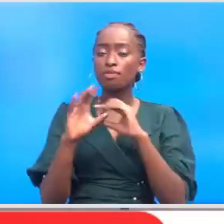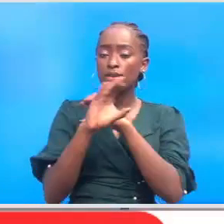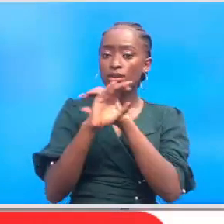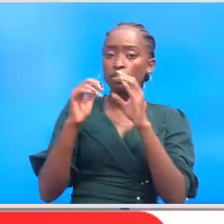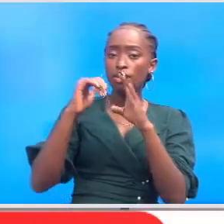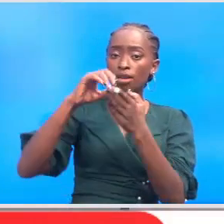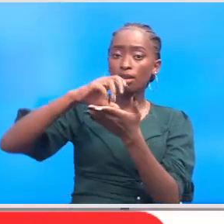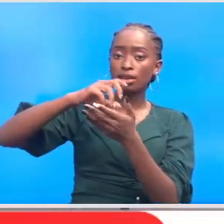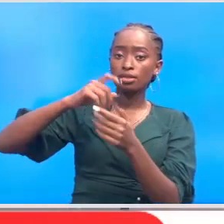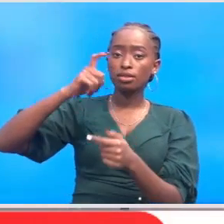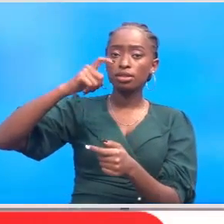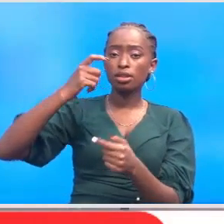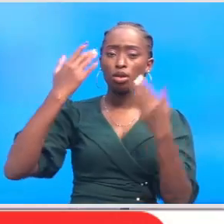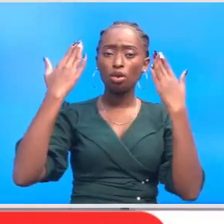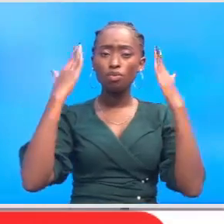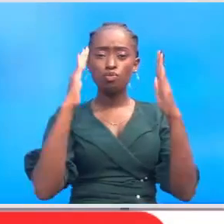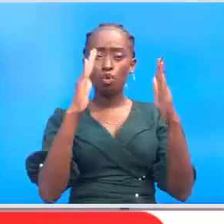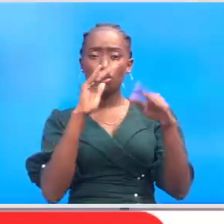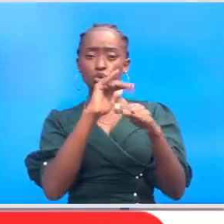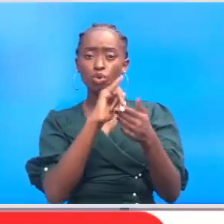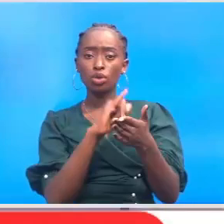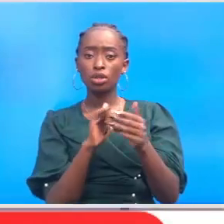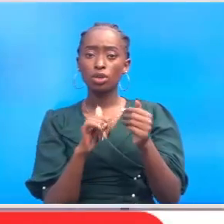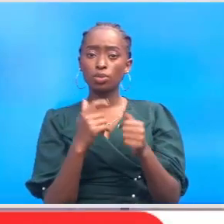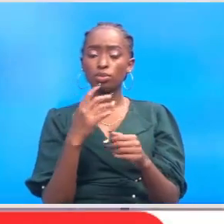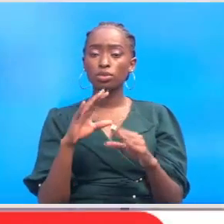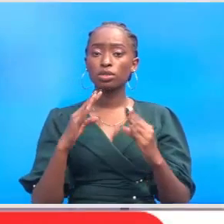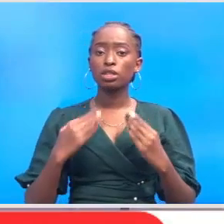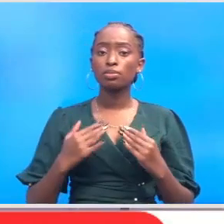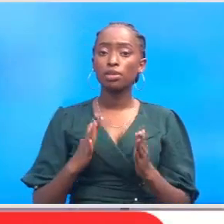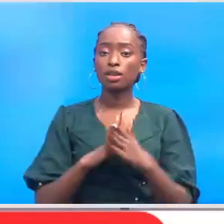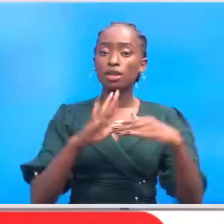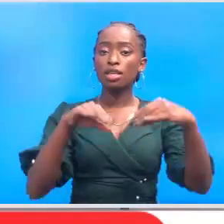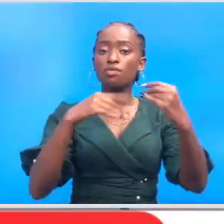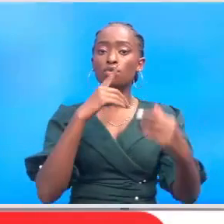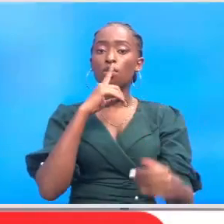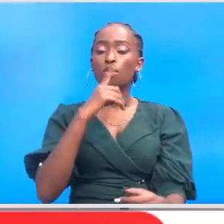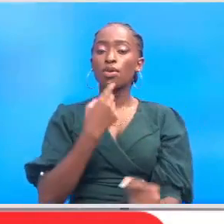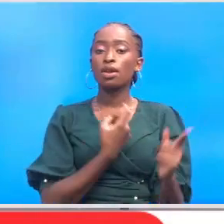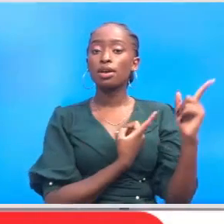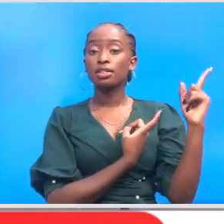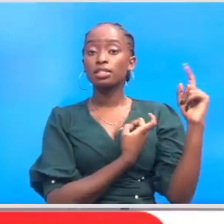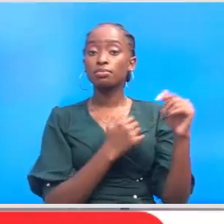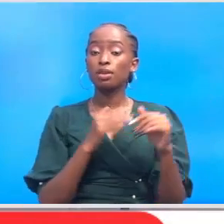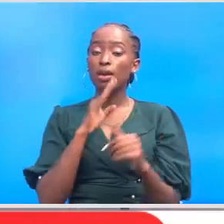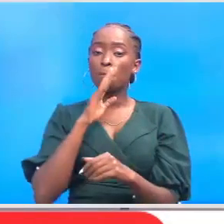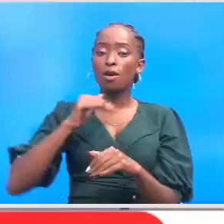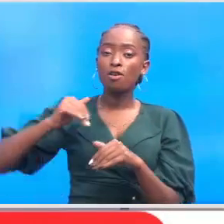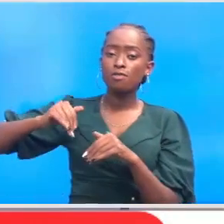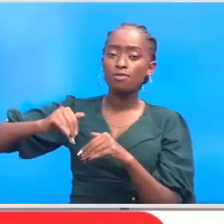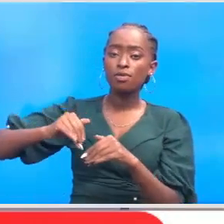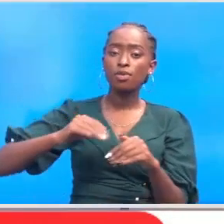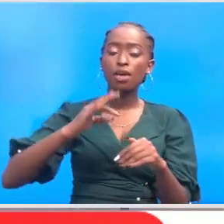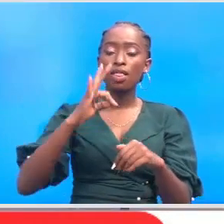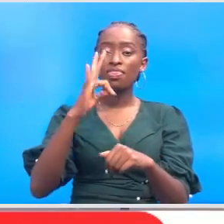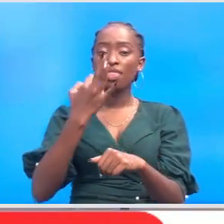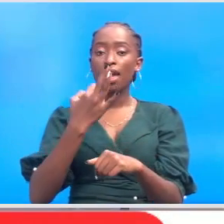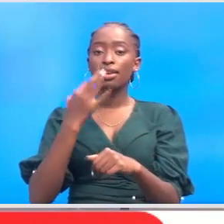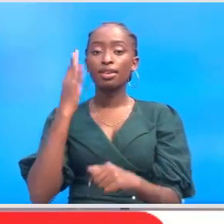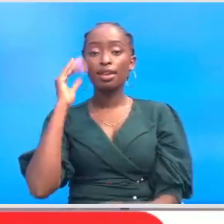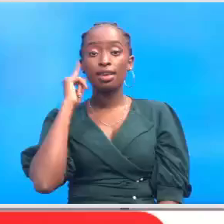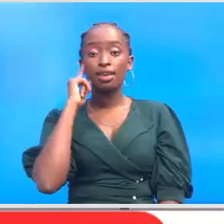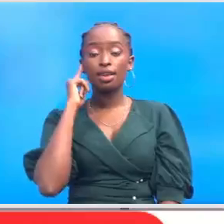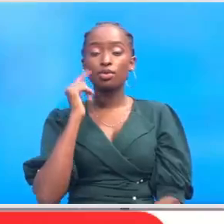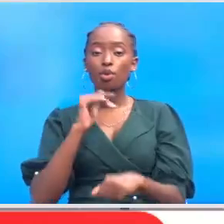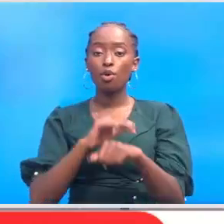to deserve the attention it is receiving, and gave orders expected to be followed during the third hearing on Wednesday